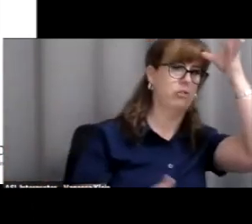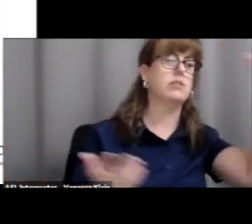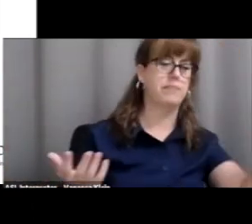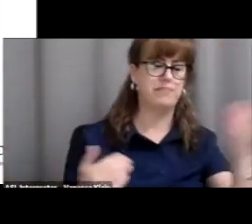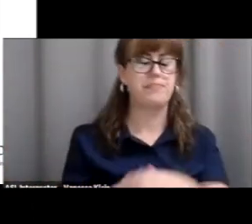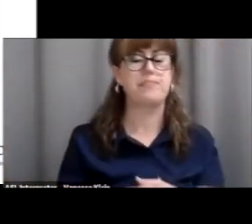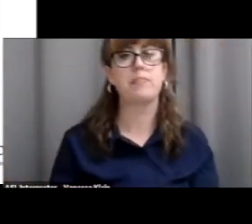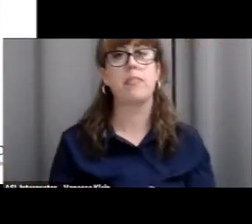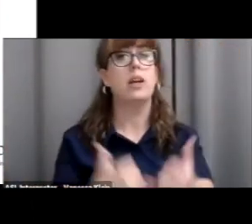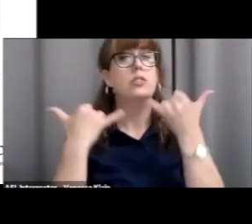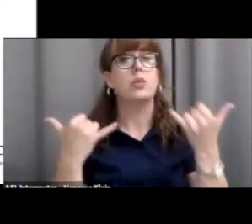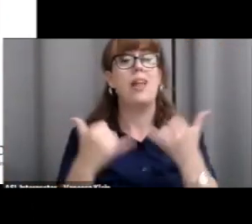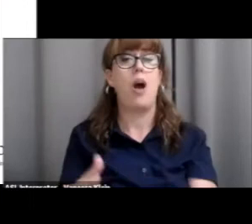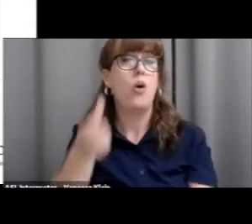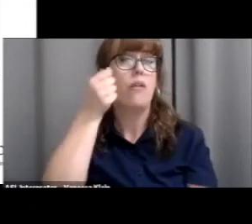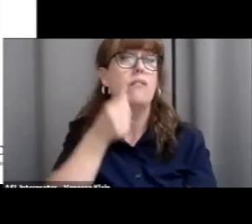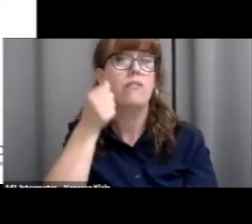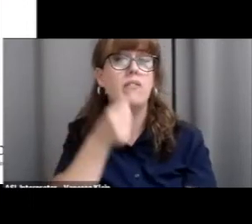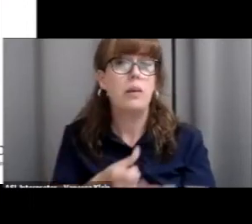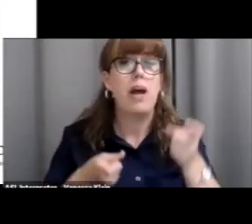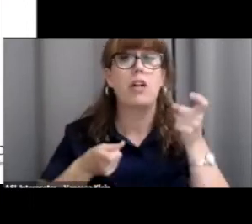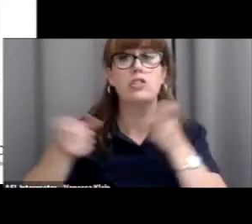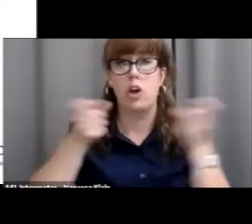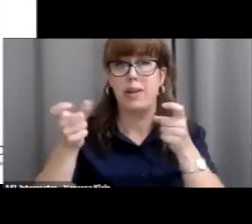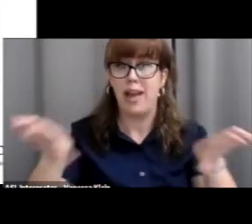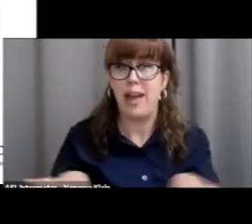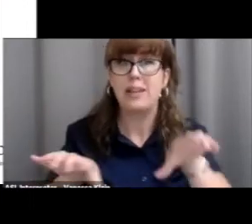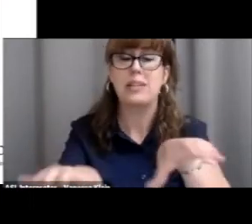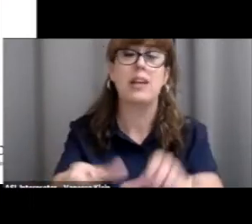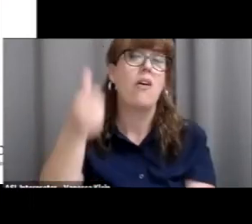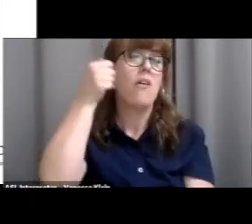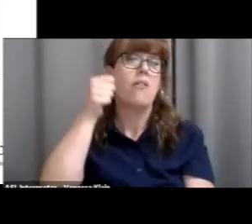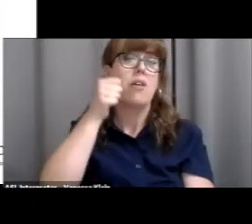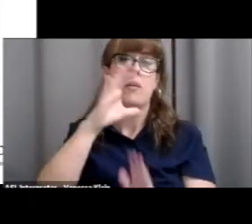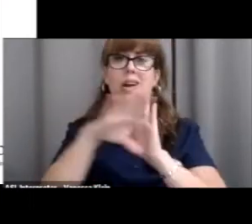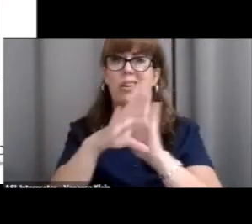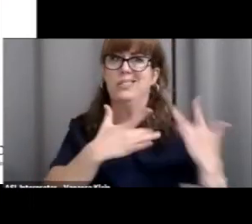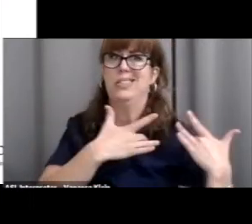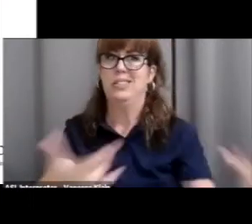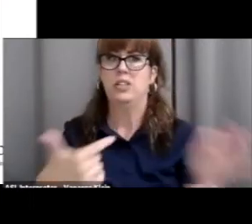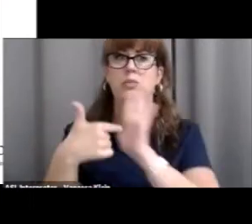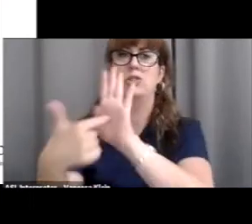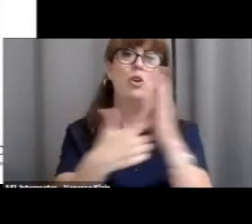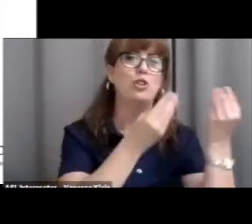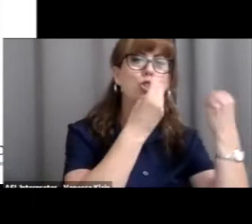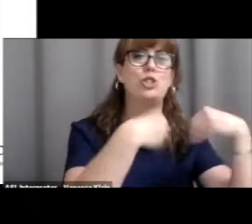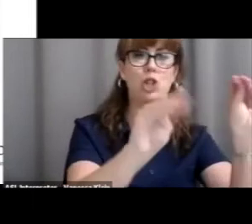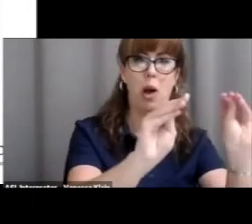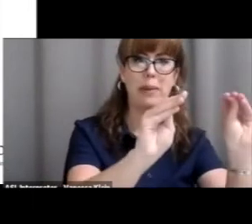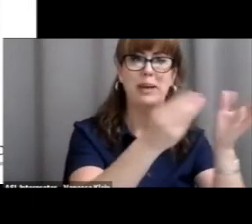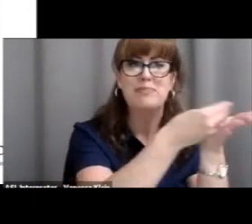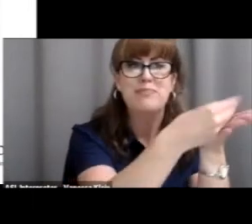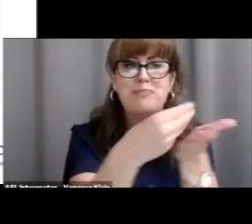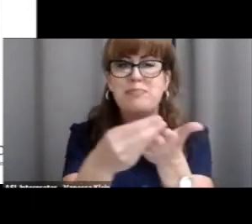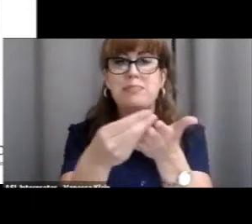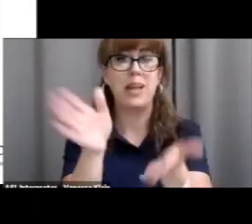So when we look at female-dominated activities, female characters are more likely to be shown shopping, cleaning, and preparing meals.